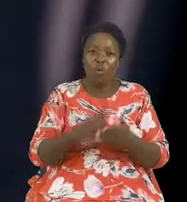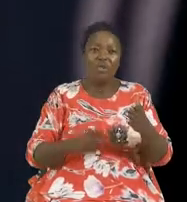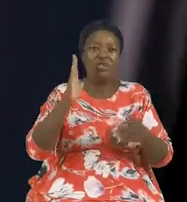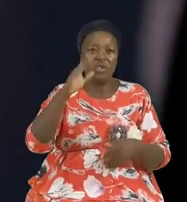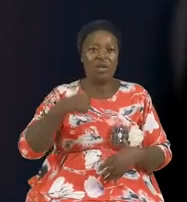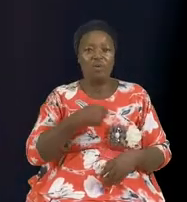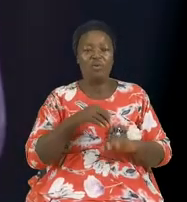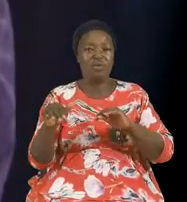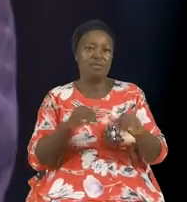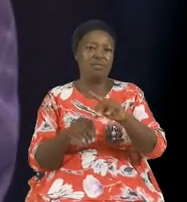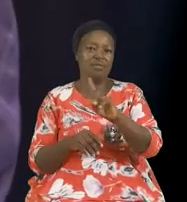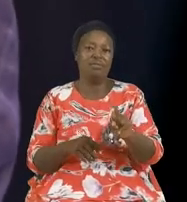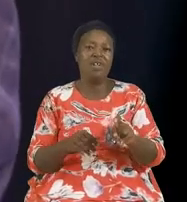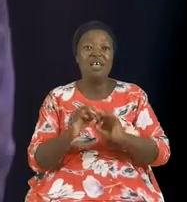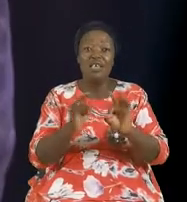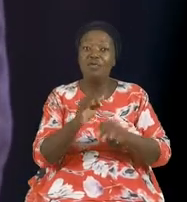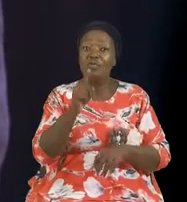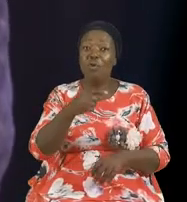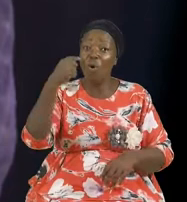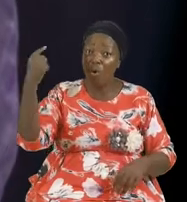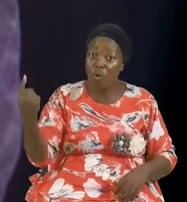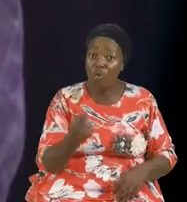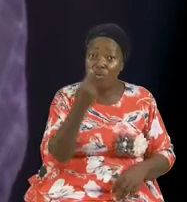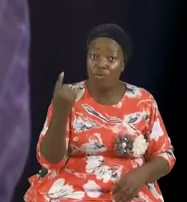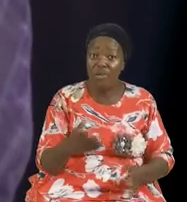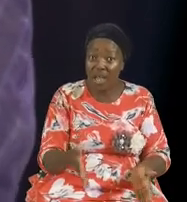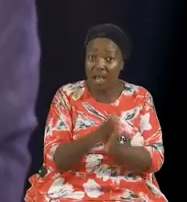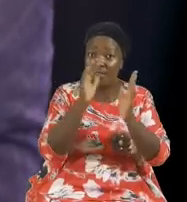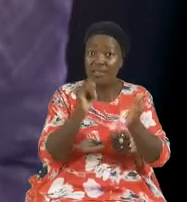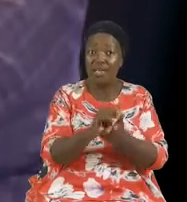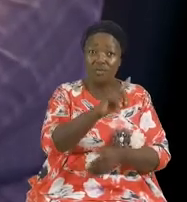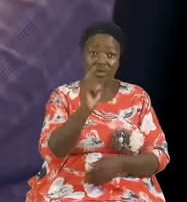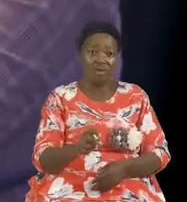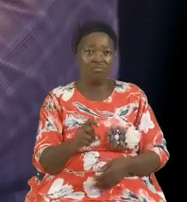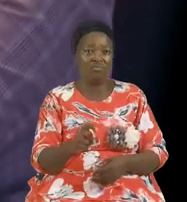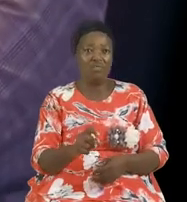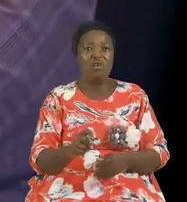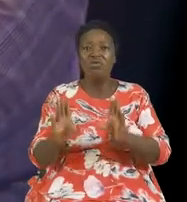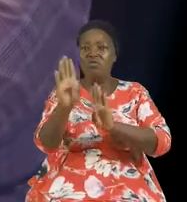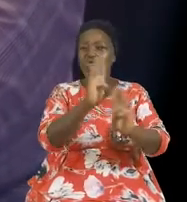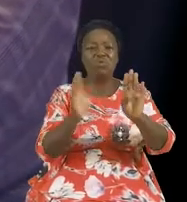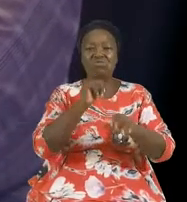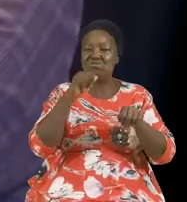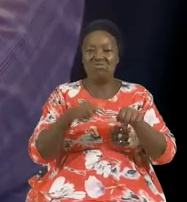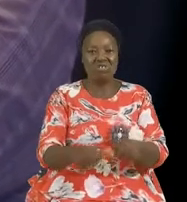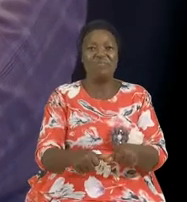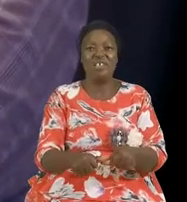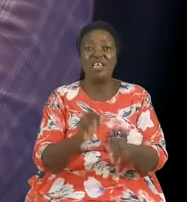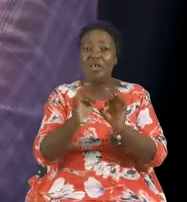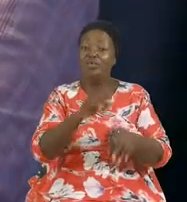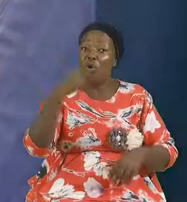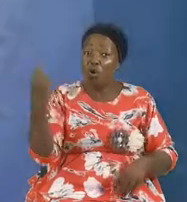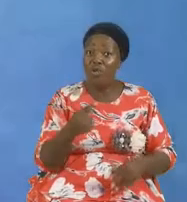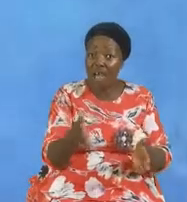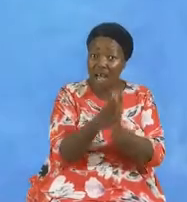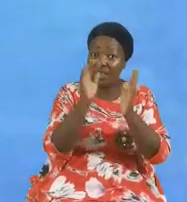men and brethren, what shall we do? What shall we do? If you always ask that question,